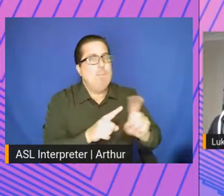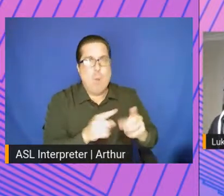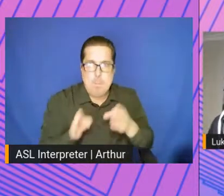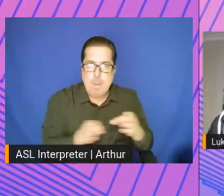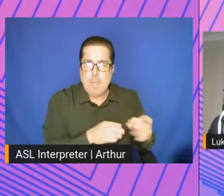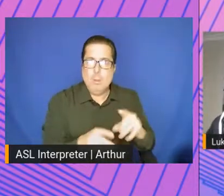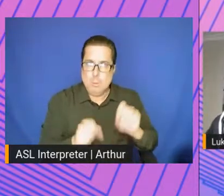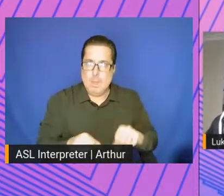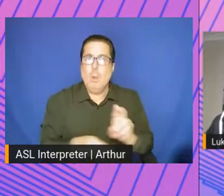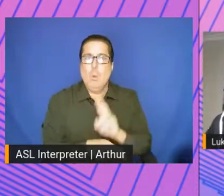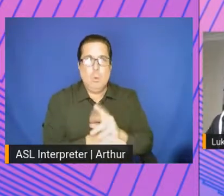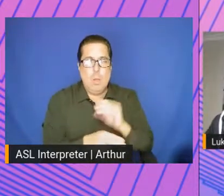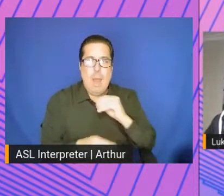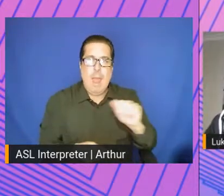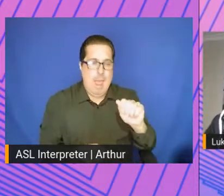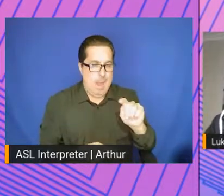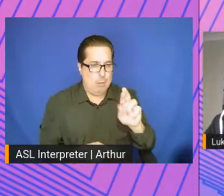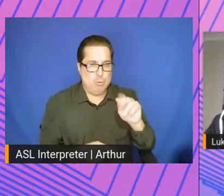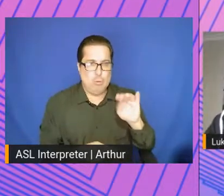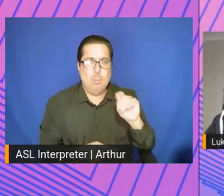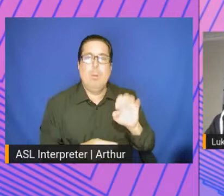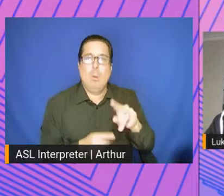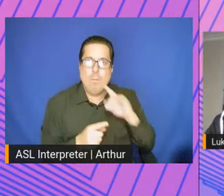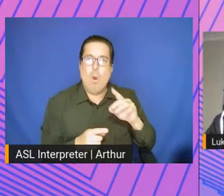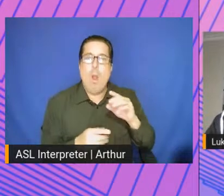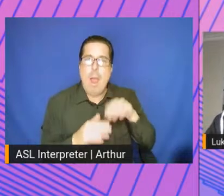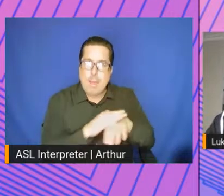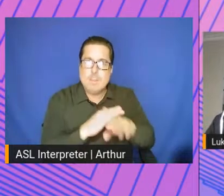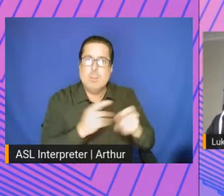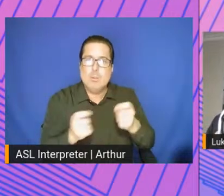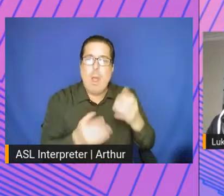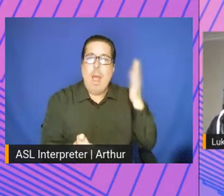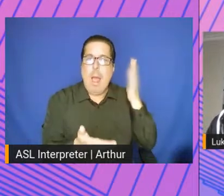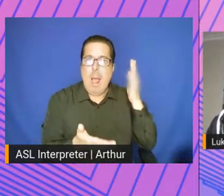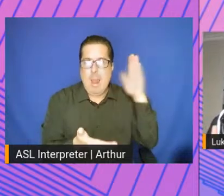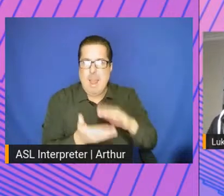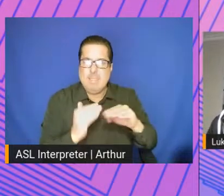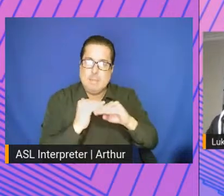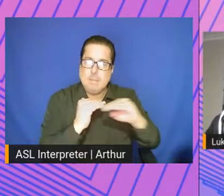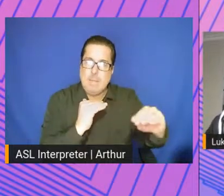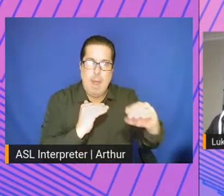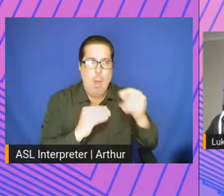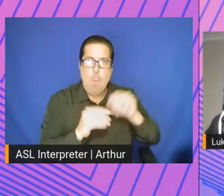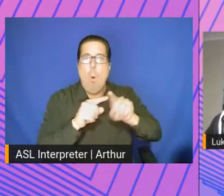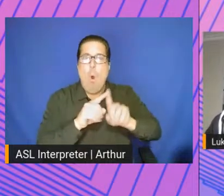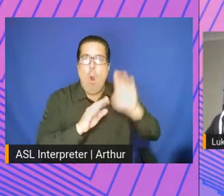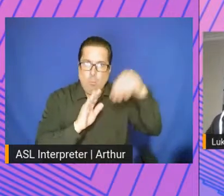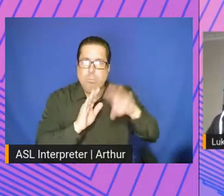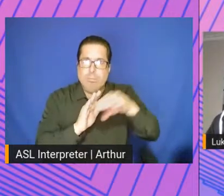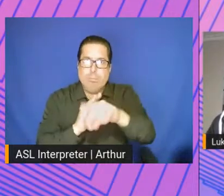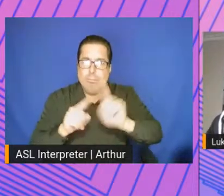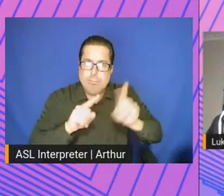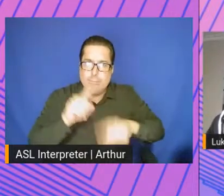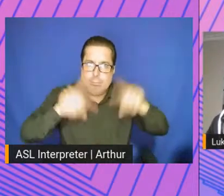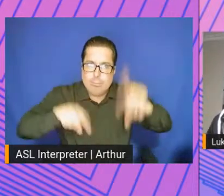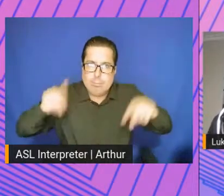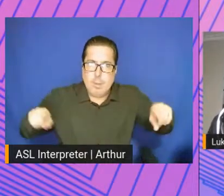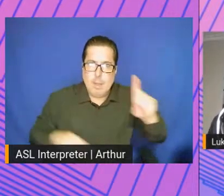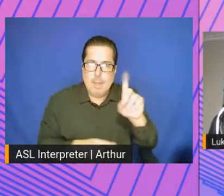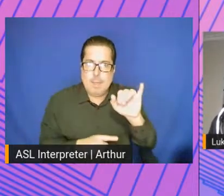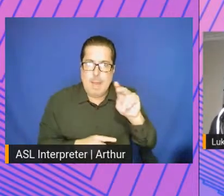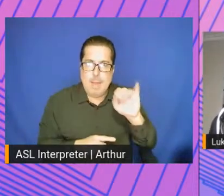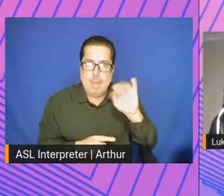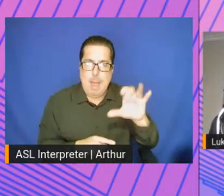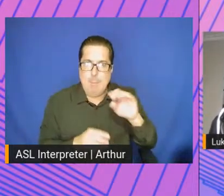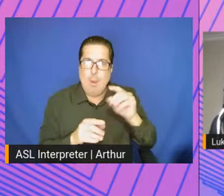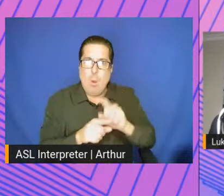also attribute-based access control, which is less static compared to RBAC. It's a lot more dynamic if you want to work with specific attributes. There's also